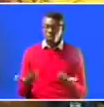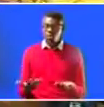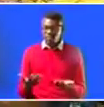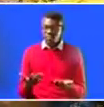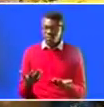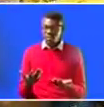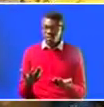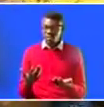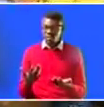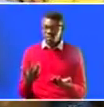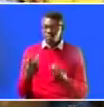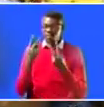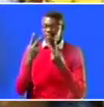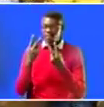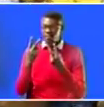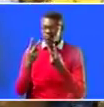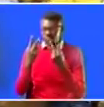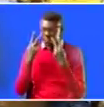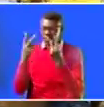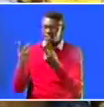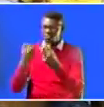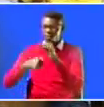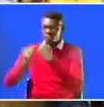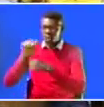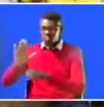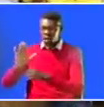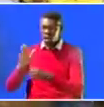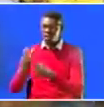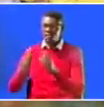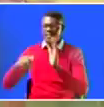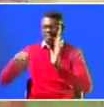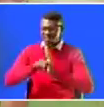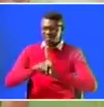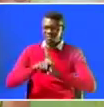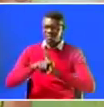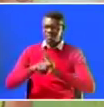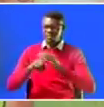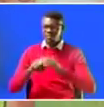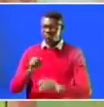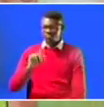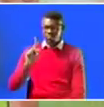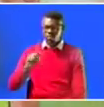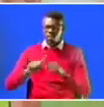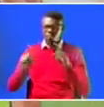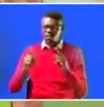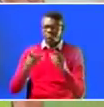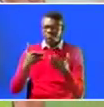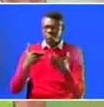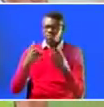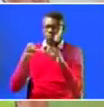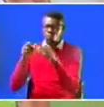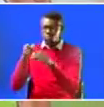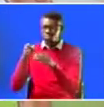says or does to find the answers as necessarily bad or good. But why are atheists